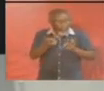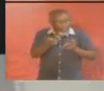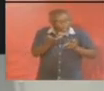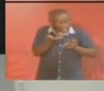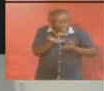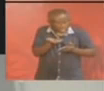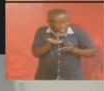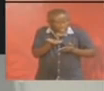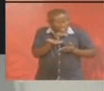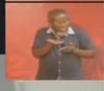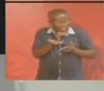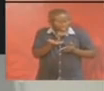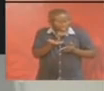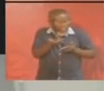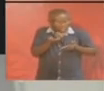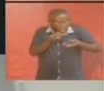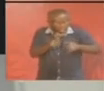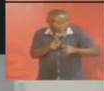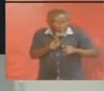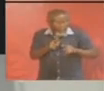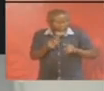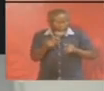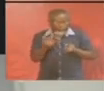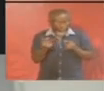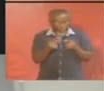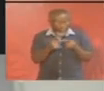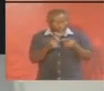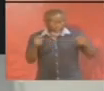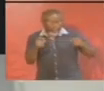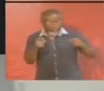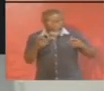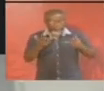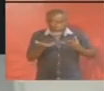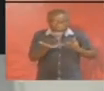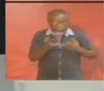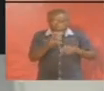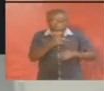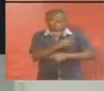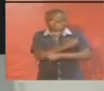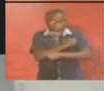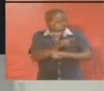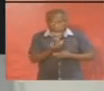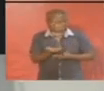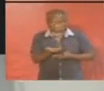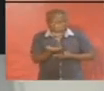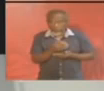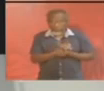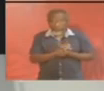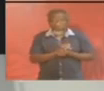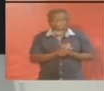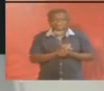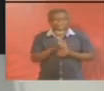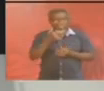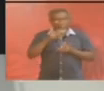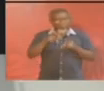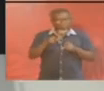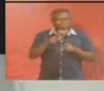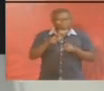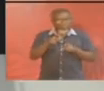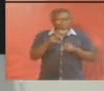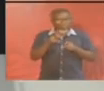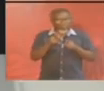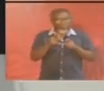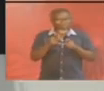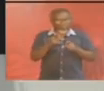if not linked to the vaccine, has any one of these people who have received the vaccine